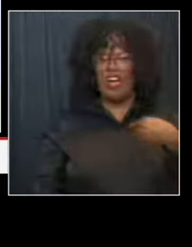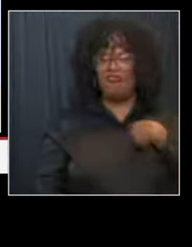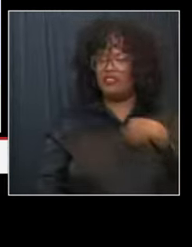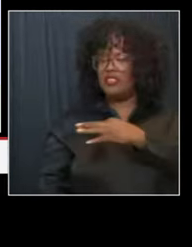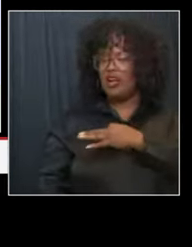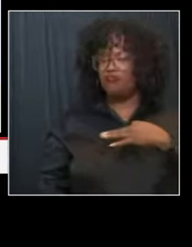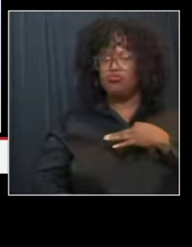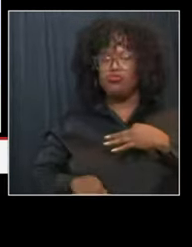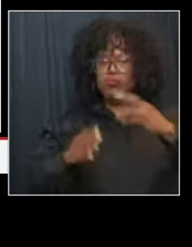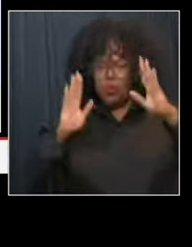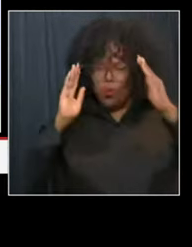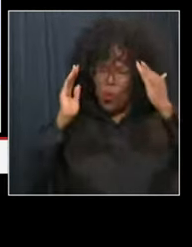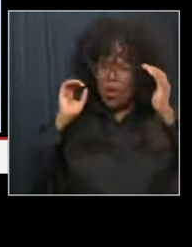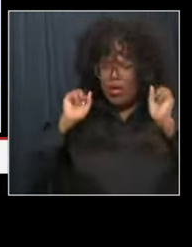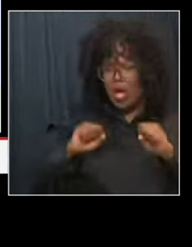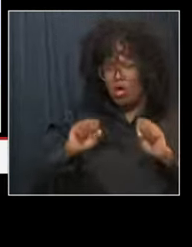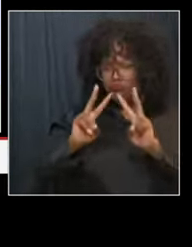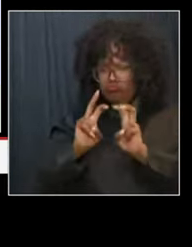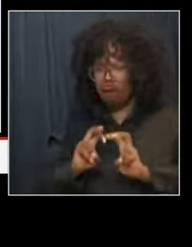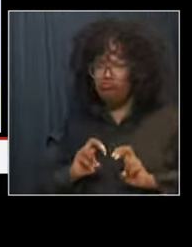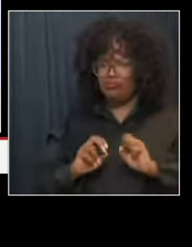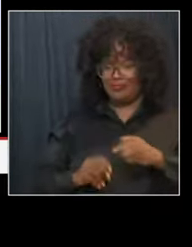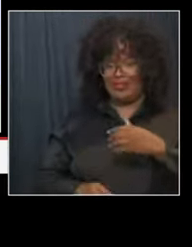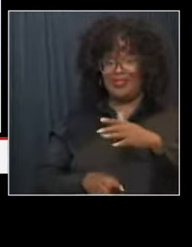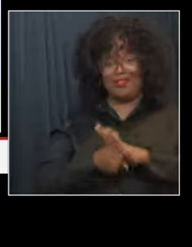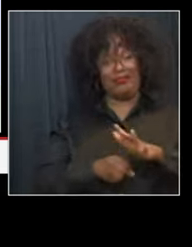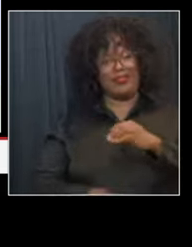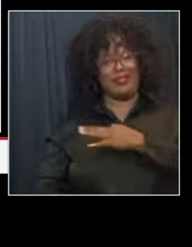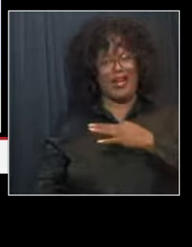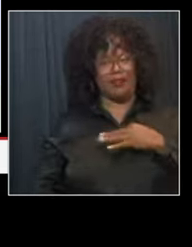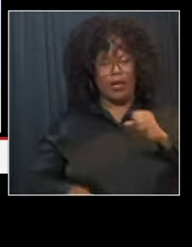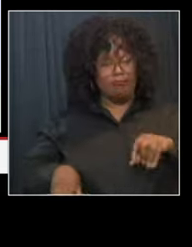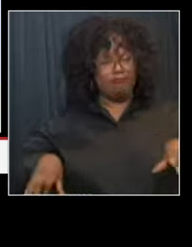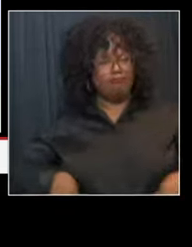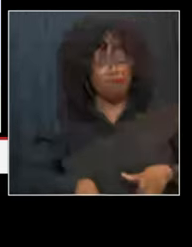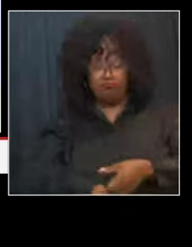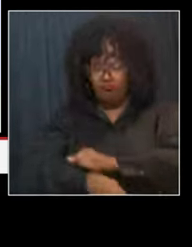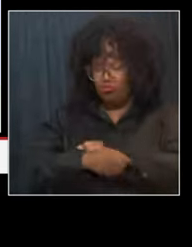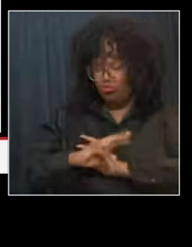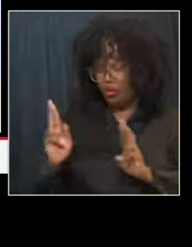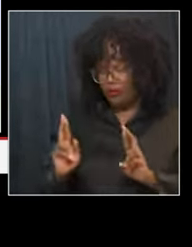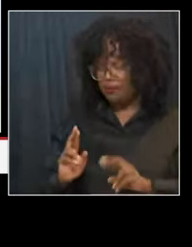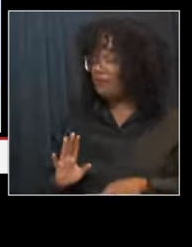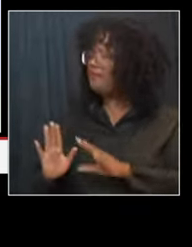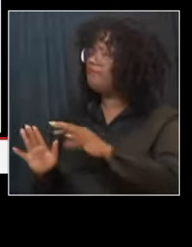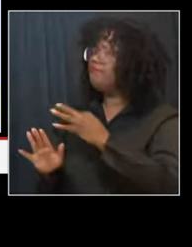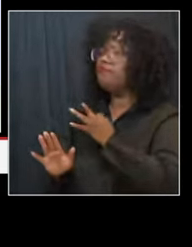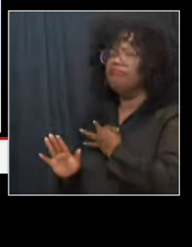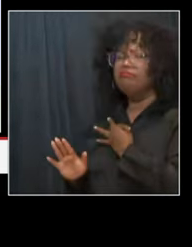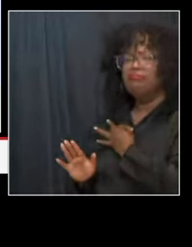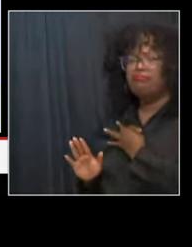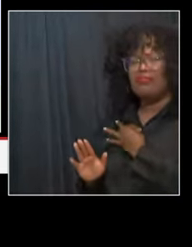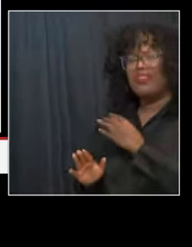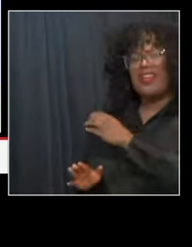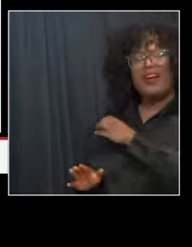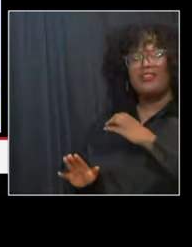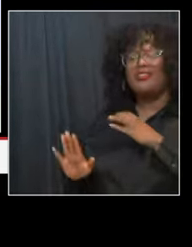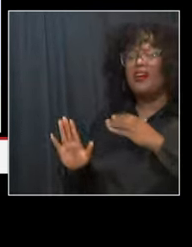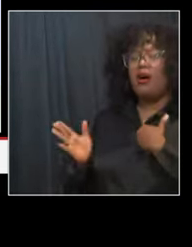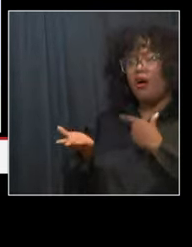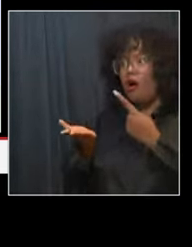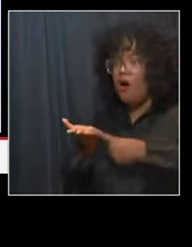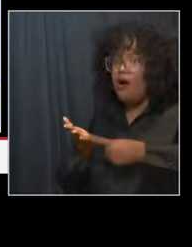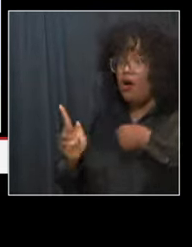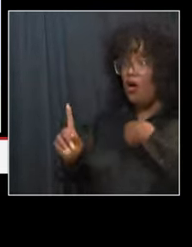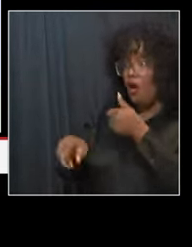do that work. Okay, but can we do it in partnership with the council? So I'm not trying to get into finger pointing. What I'm suggesting is a fact, which is